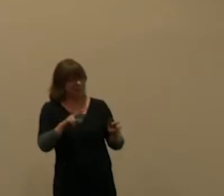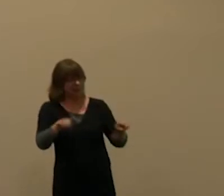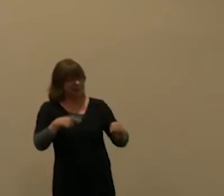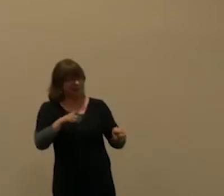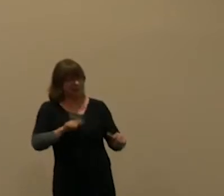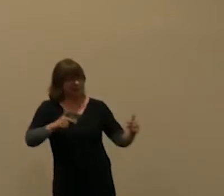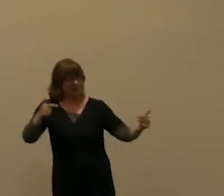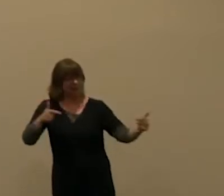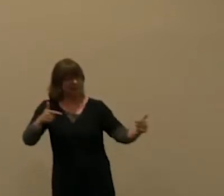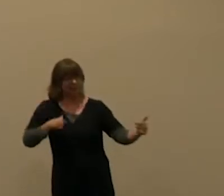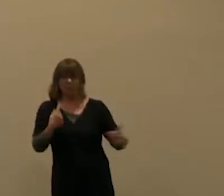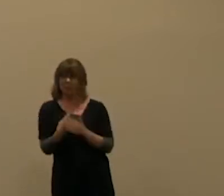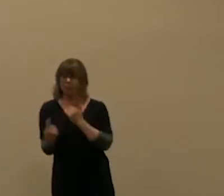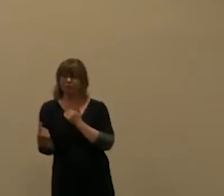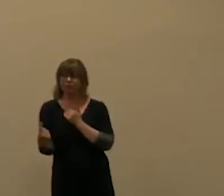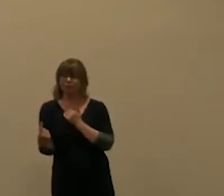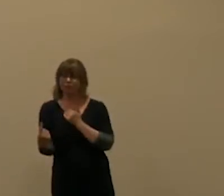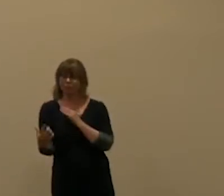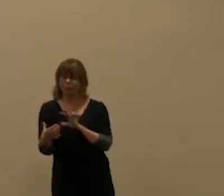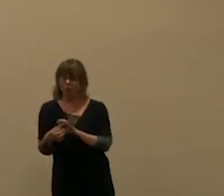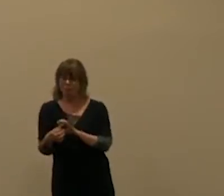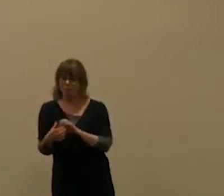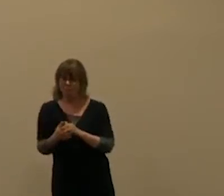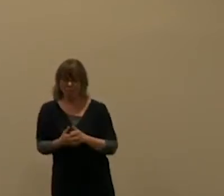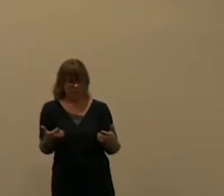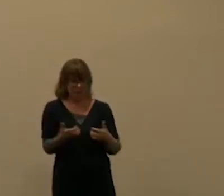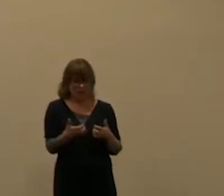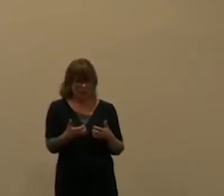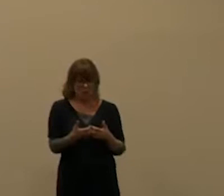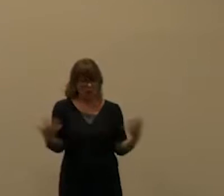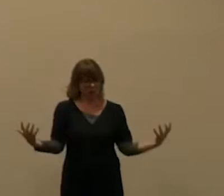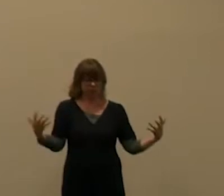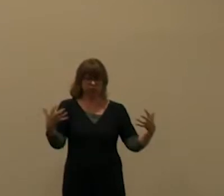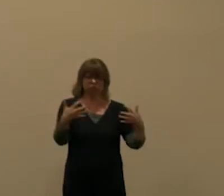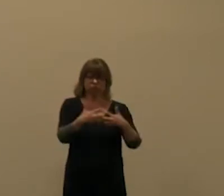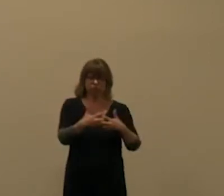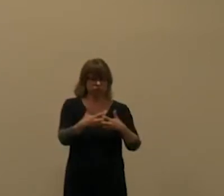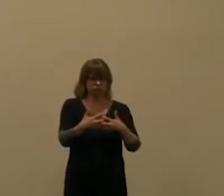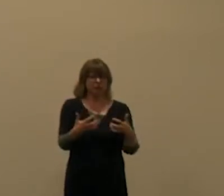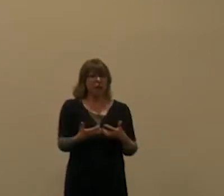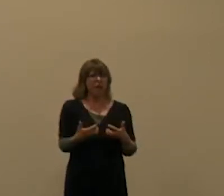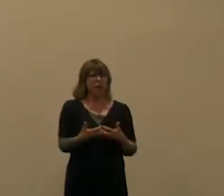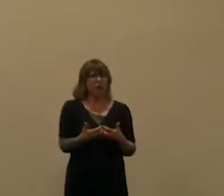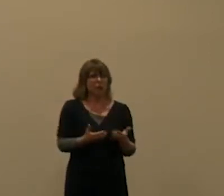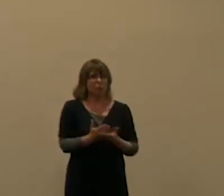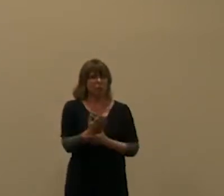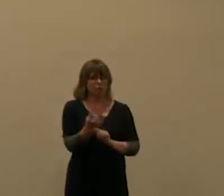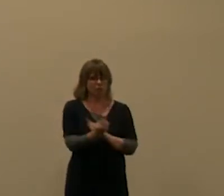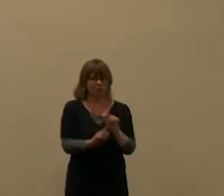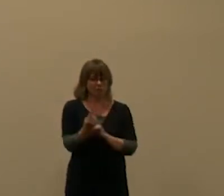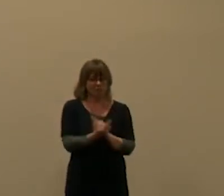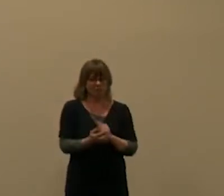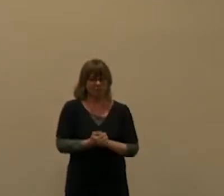so I was left out for that. So how can we make sure that we don't do that? So same thing